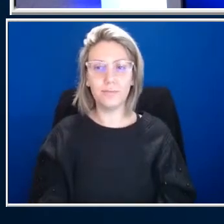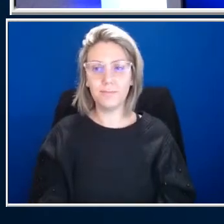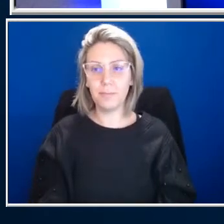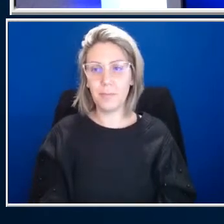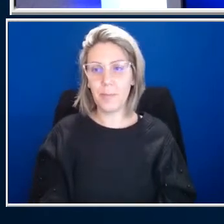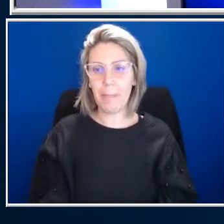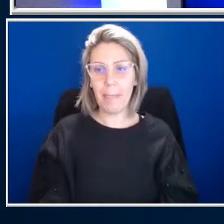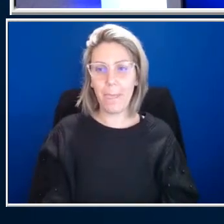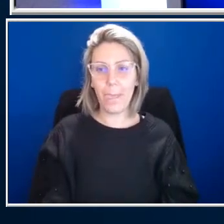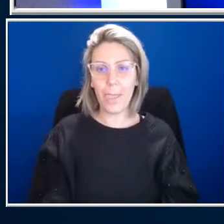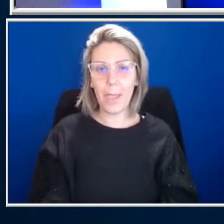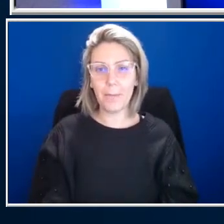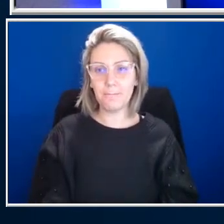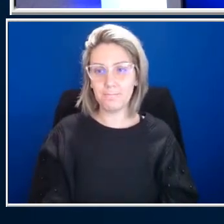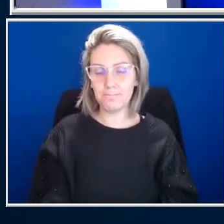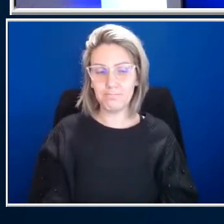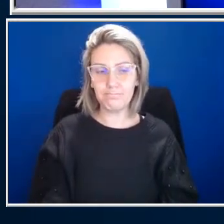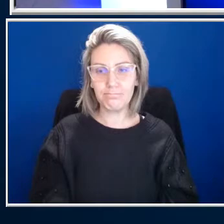Dr. Shaw, go ahead.